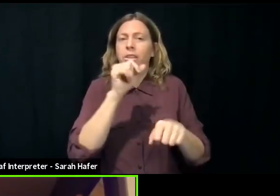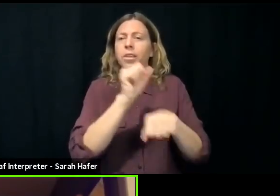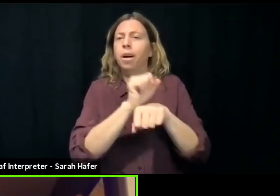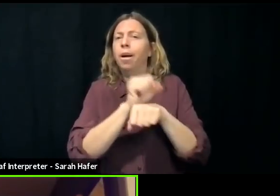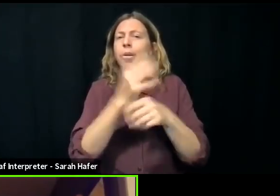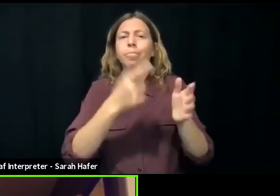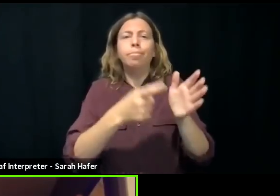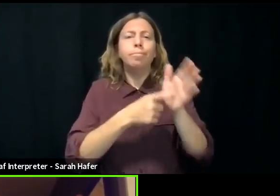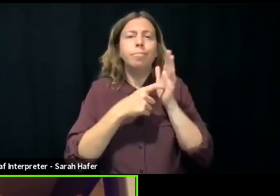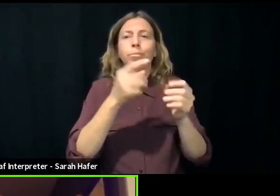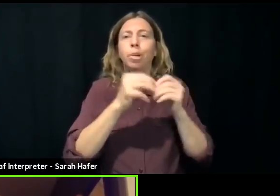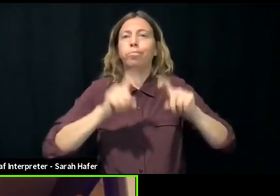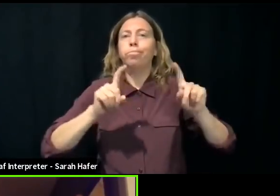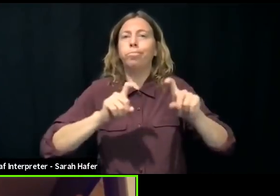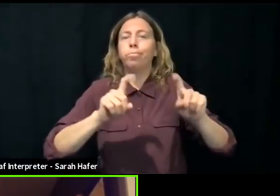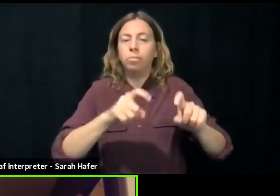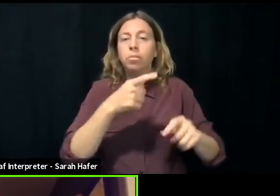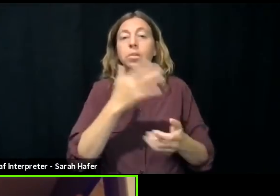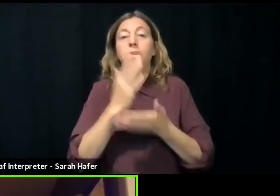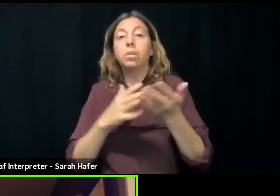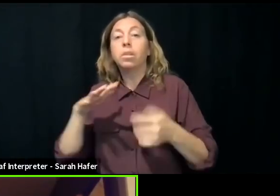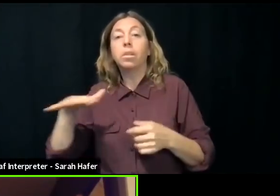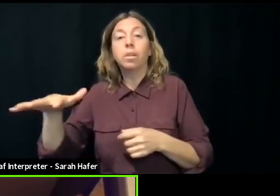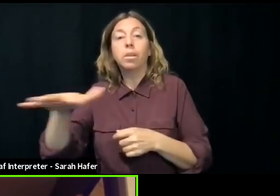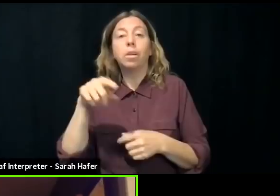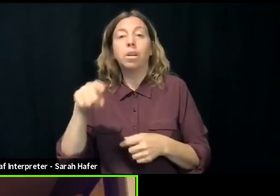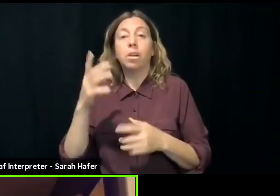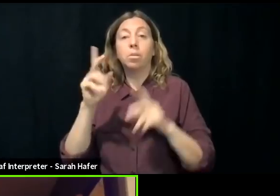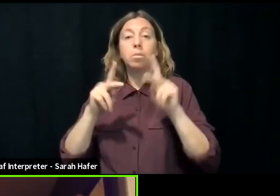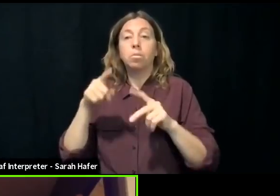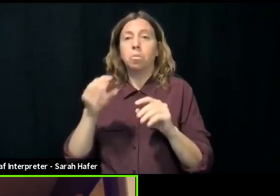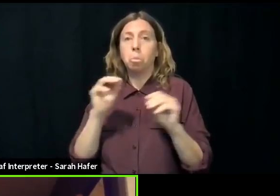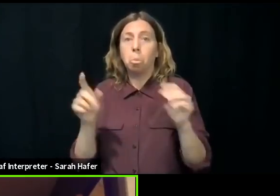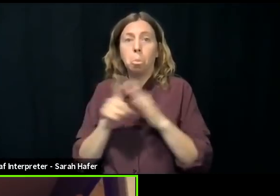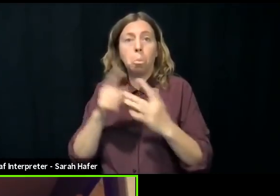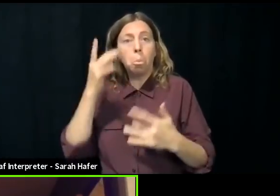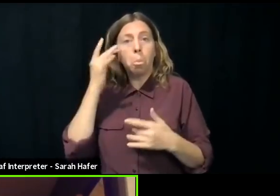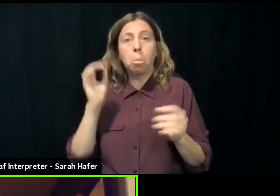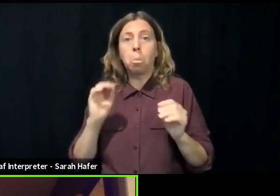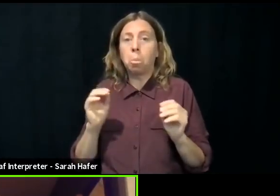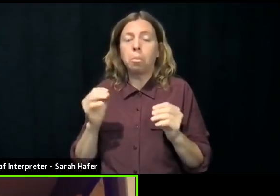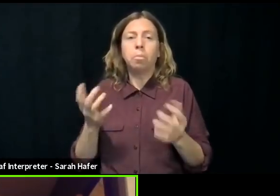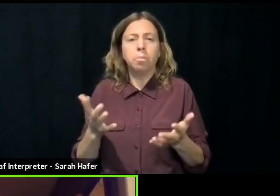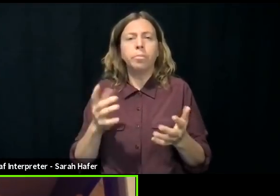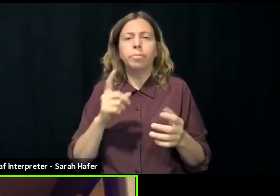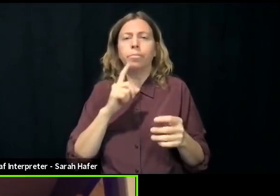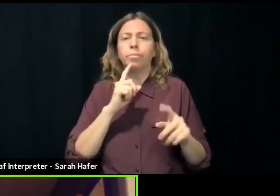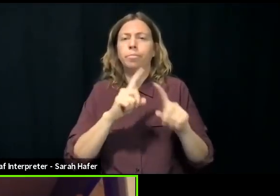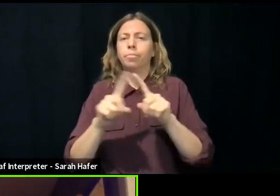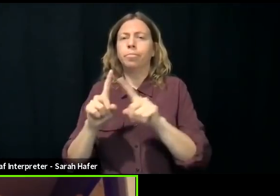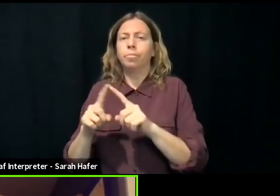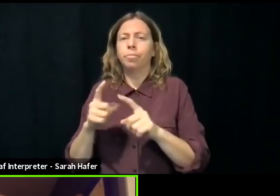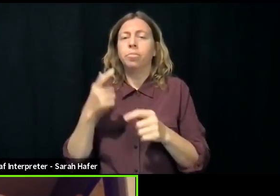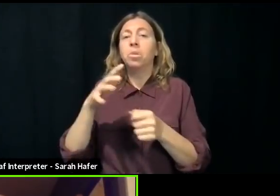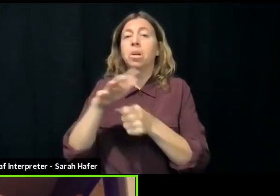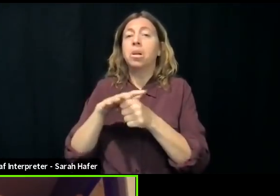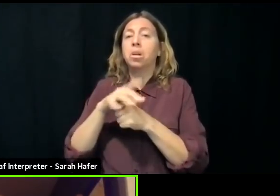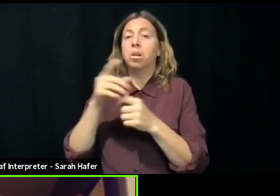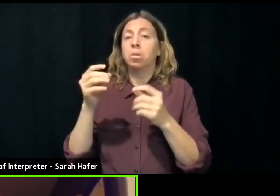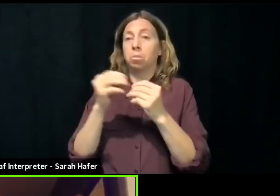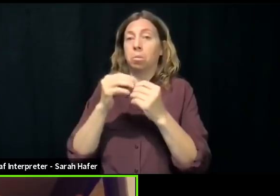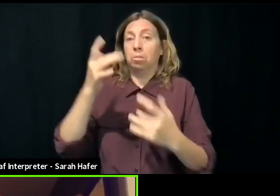are asymptomatic. That's not necessary because we think there's significantly more disease there, but we are doing more testing. But